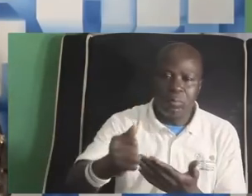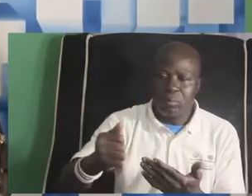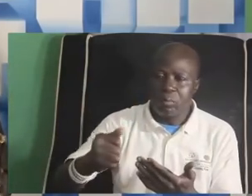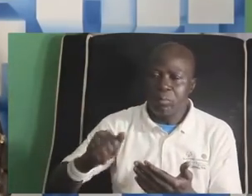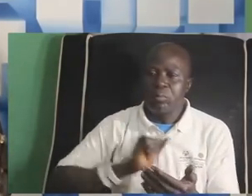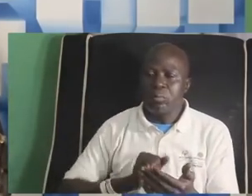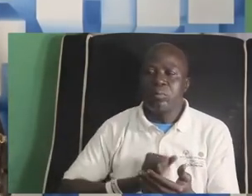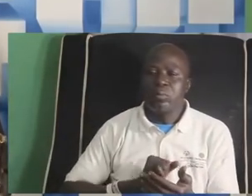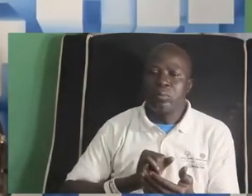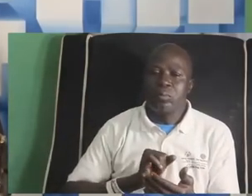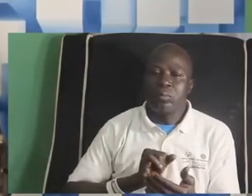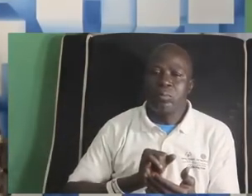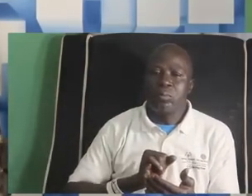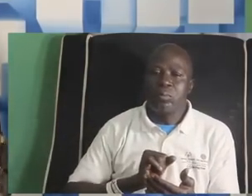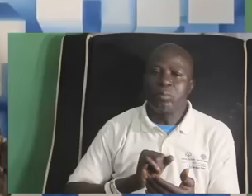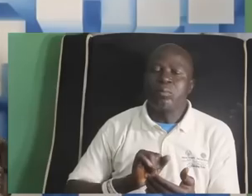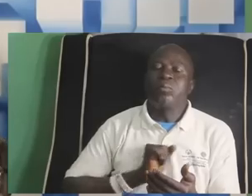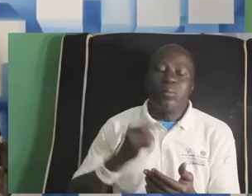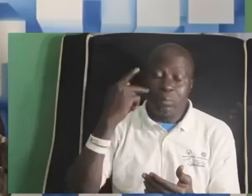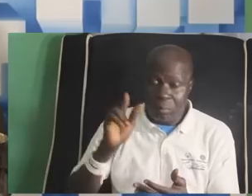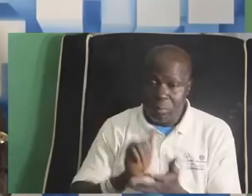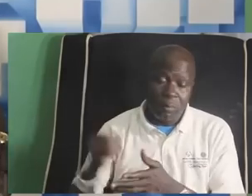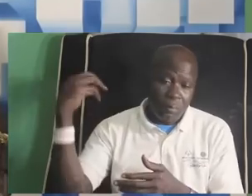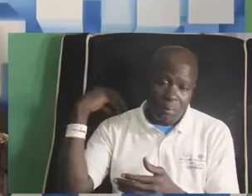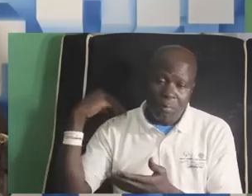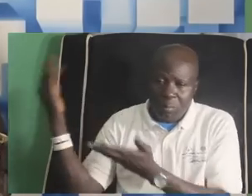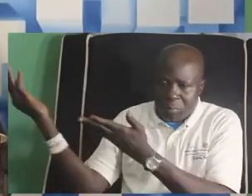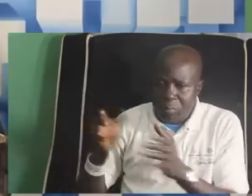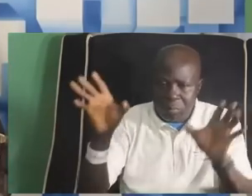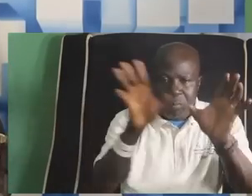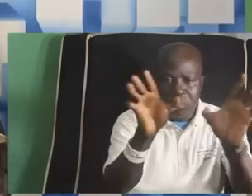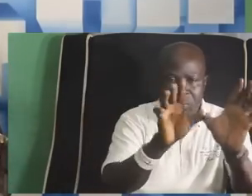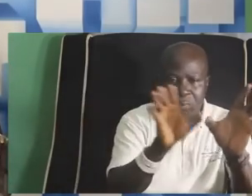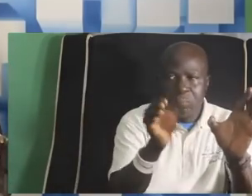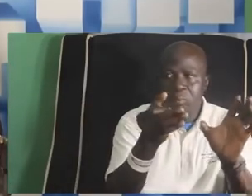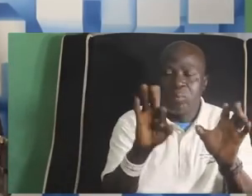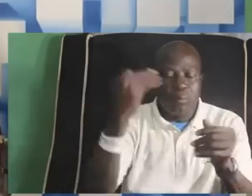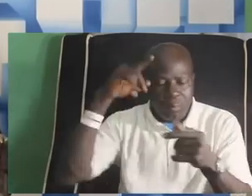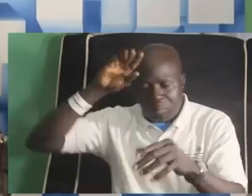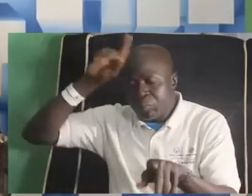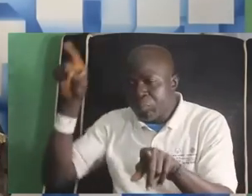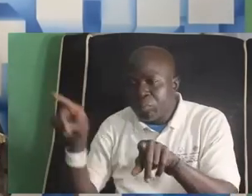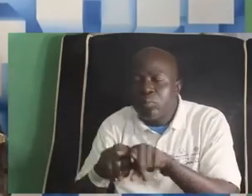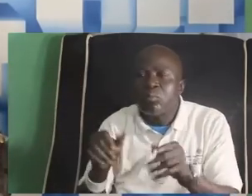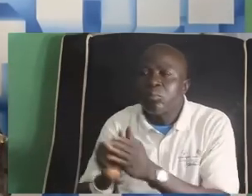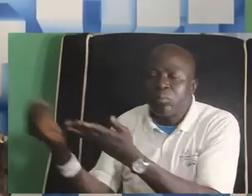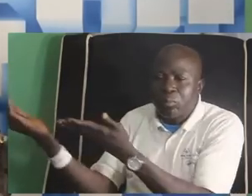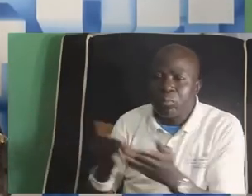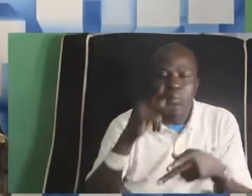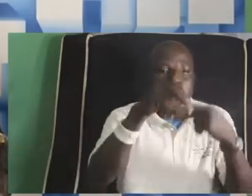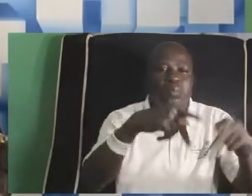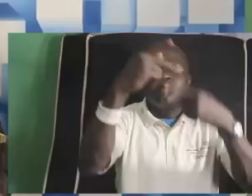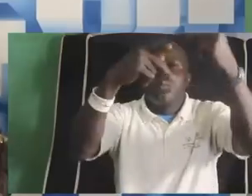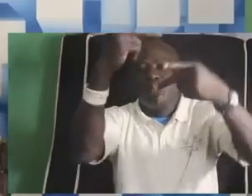Emi ti ri oga to gbe file omo e lo pamo. I've seen a boss that kept the file of you. Eso ju no ri bega. You will not be